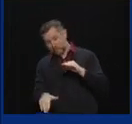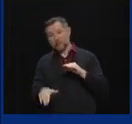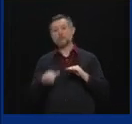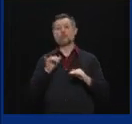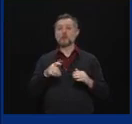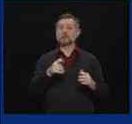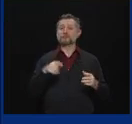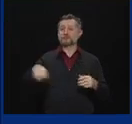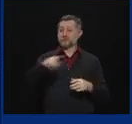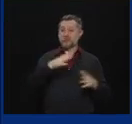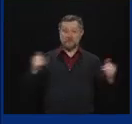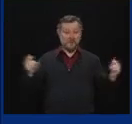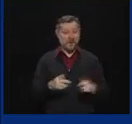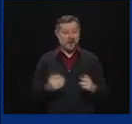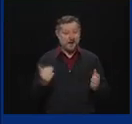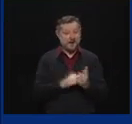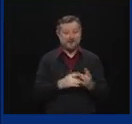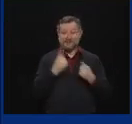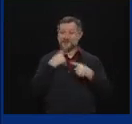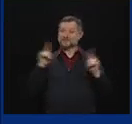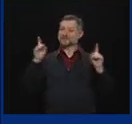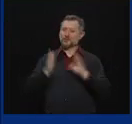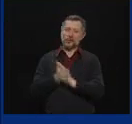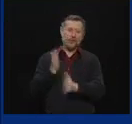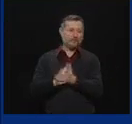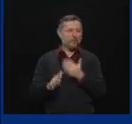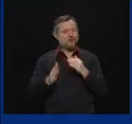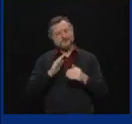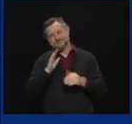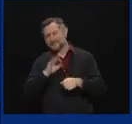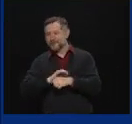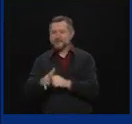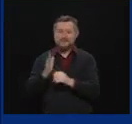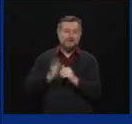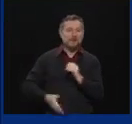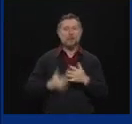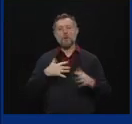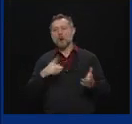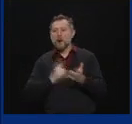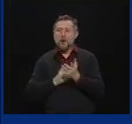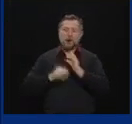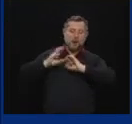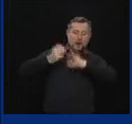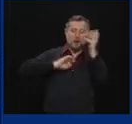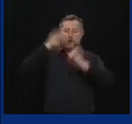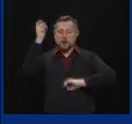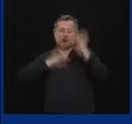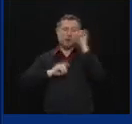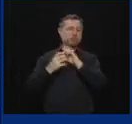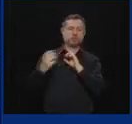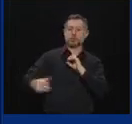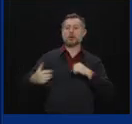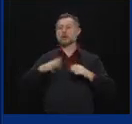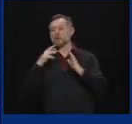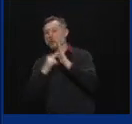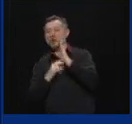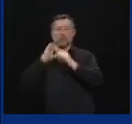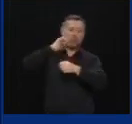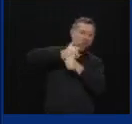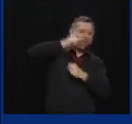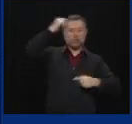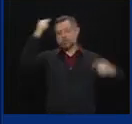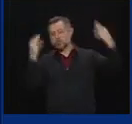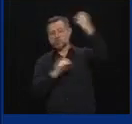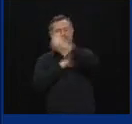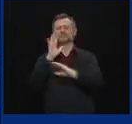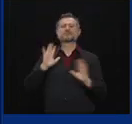over. The last thing I want to do is have to talk about more protocols that will be needed in place. So I'm giving everybody a